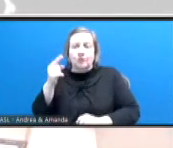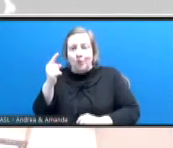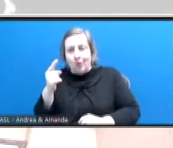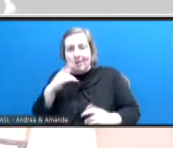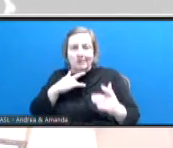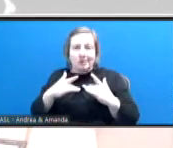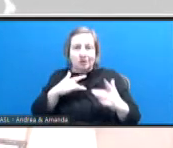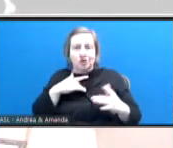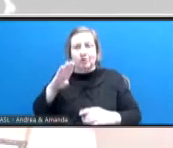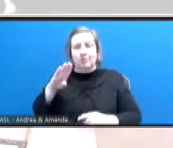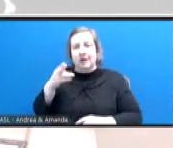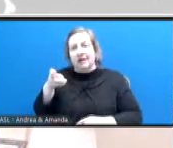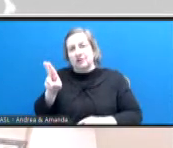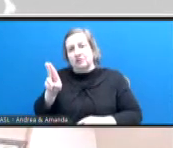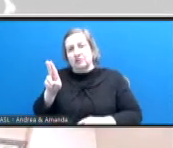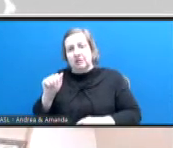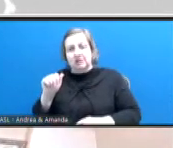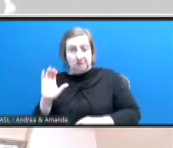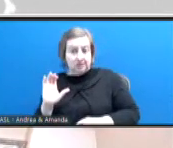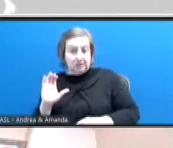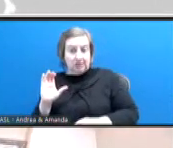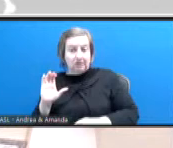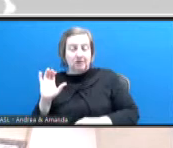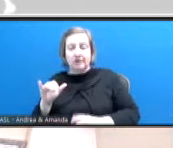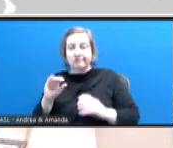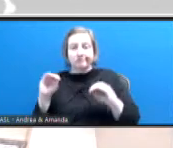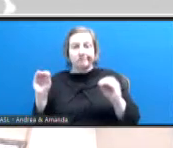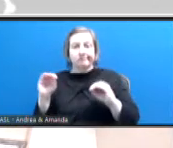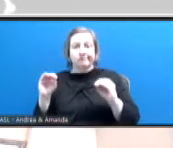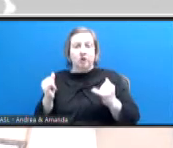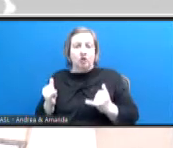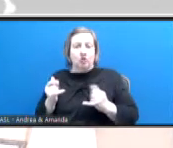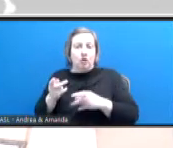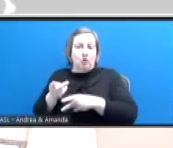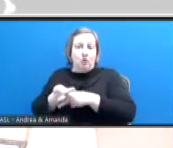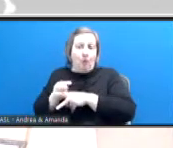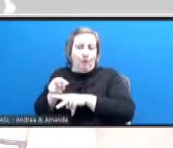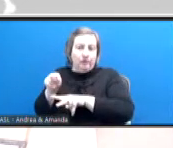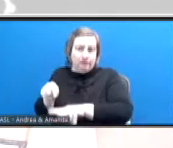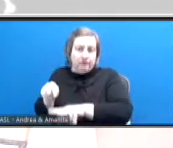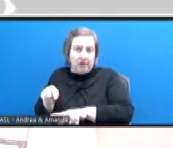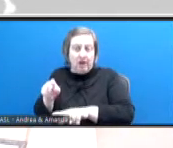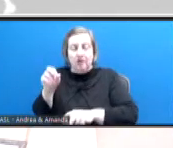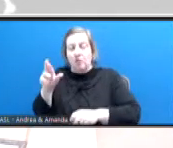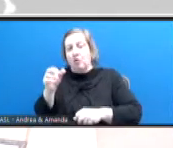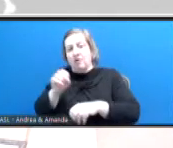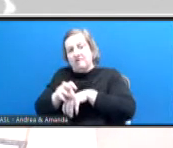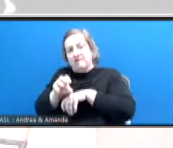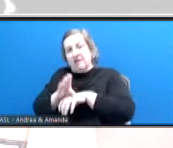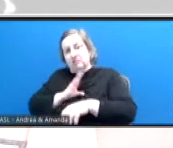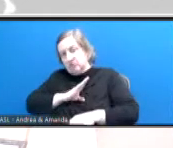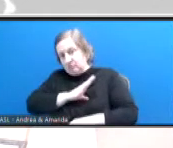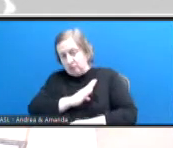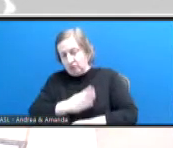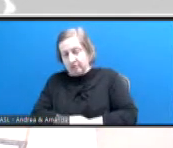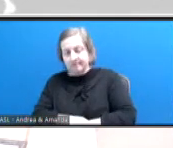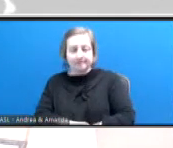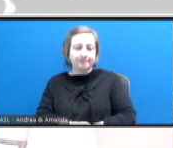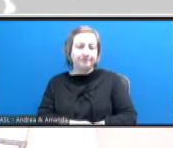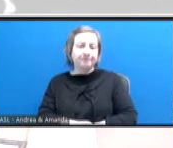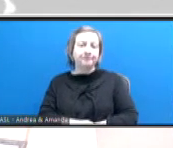concerns of the BHUAC was that there was no current oversight or advisory board.